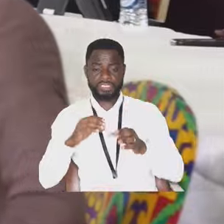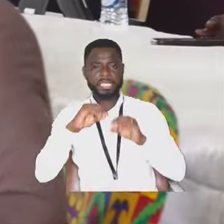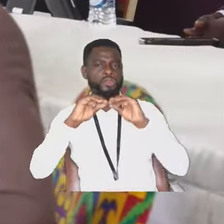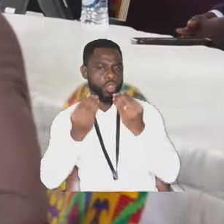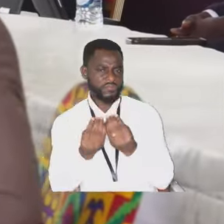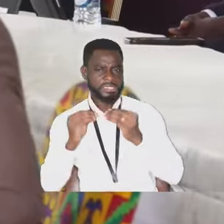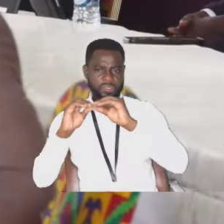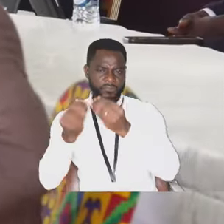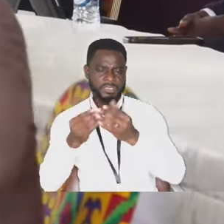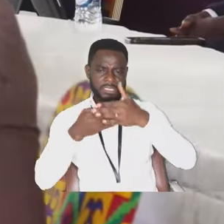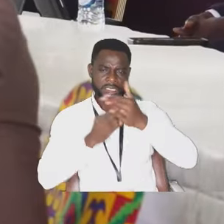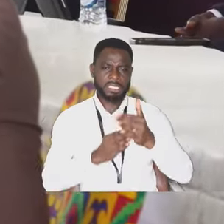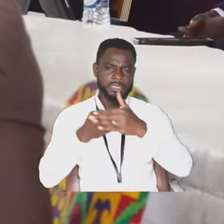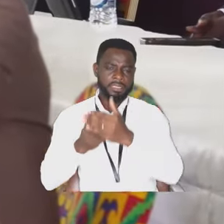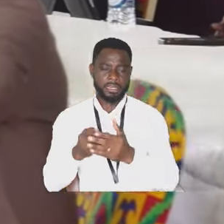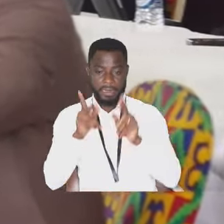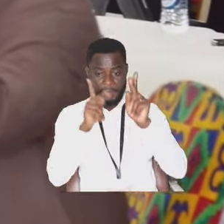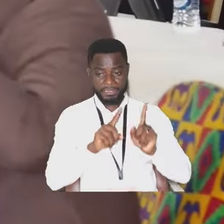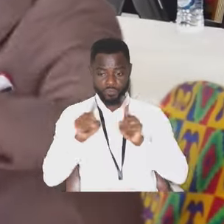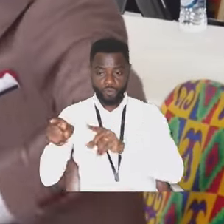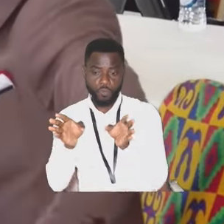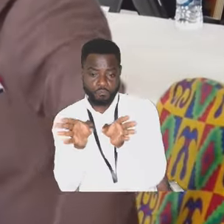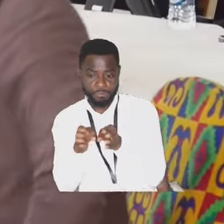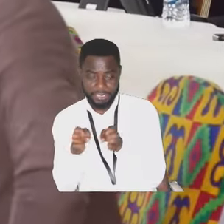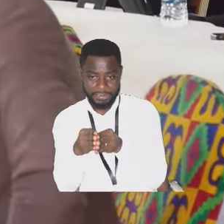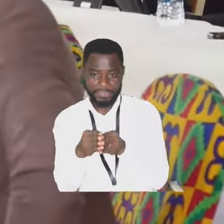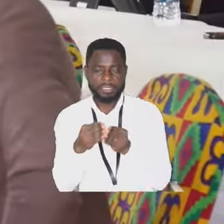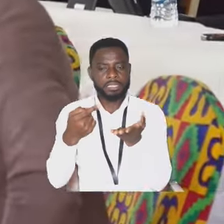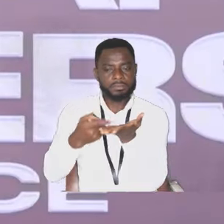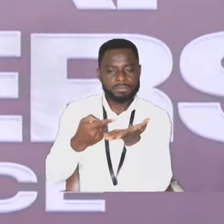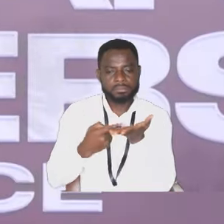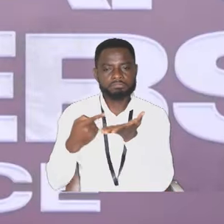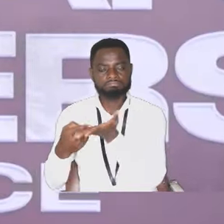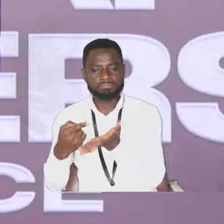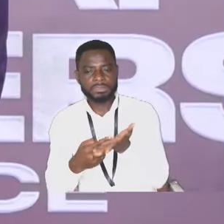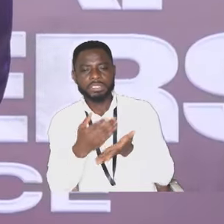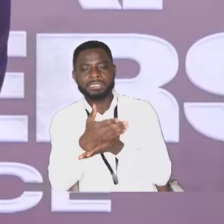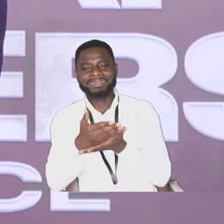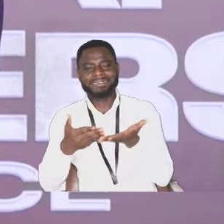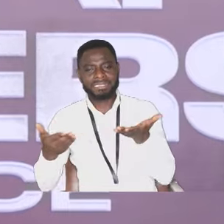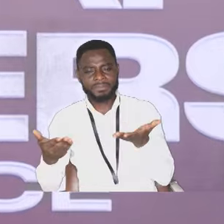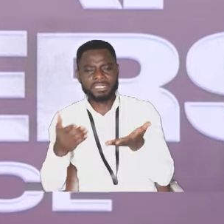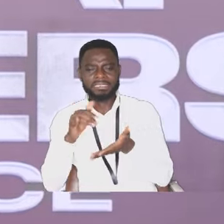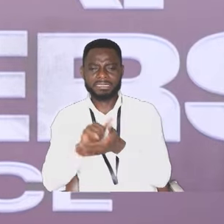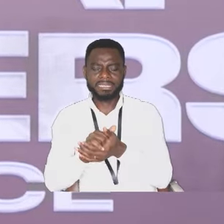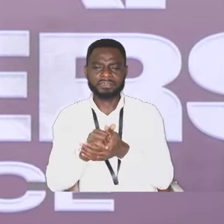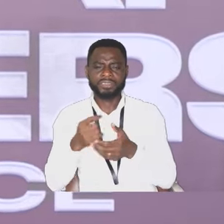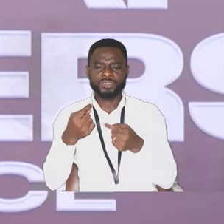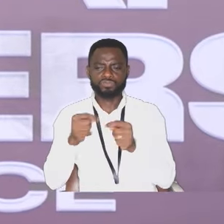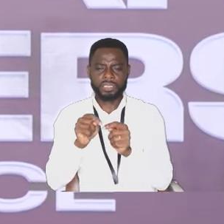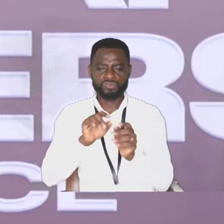be at a meeting, and then they will be discussing something that is trying to push